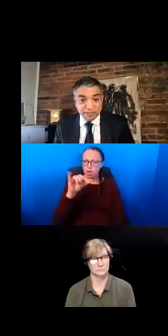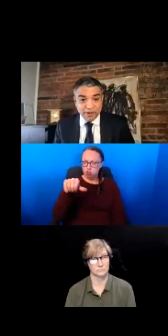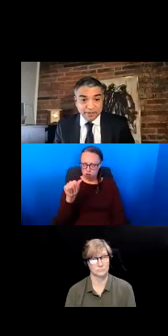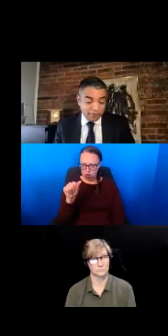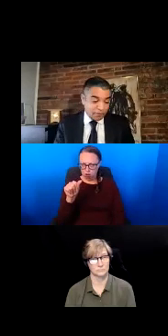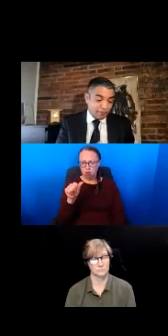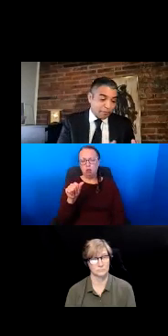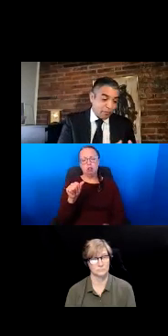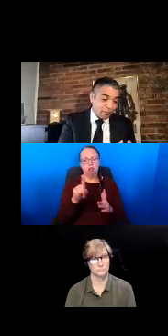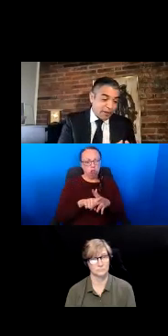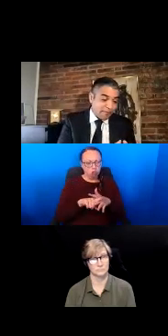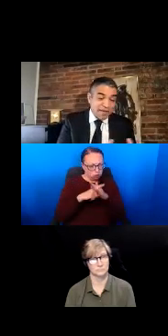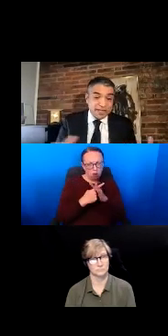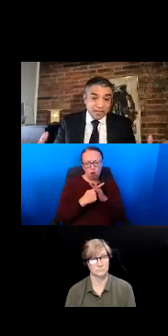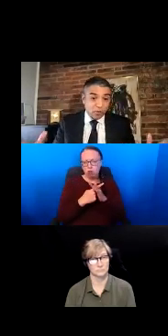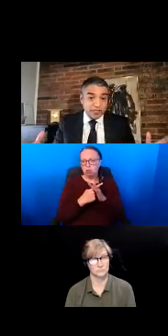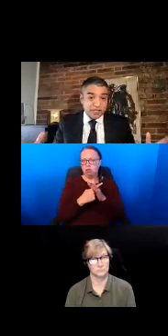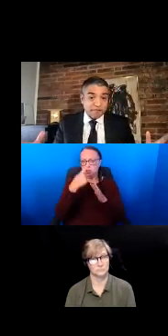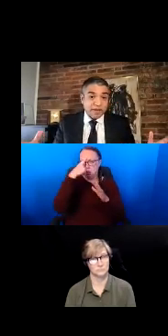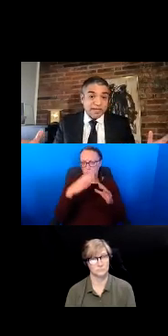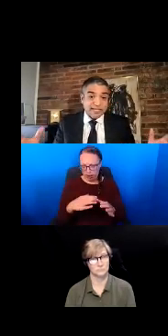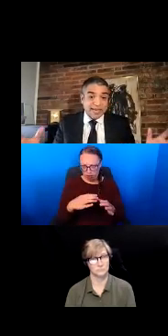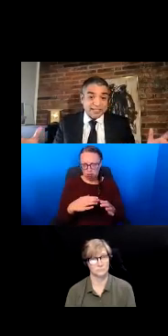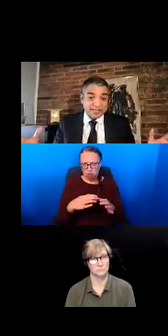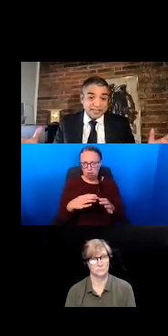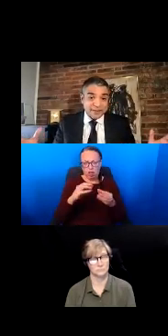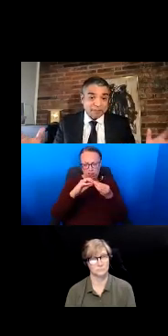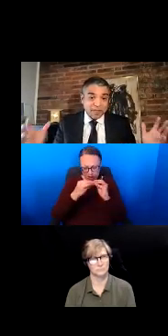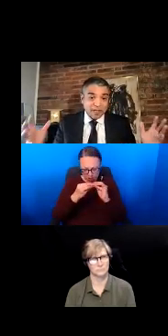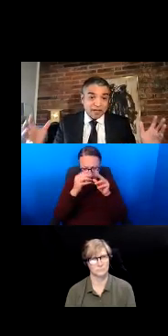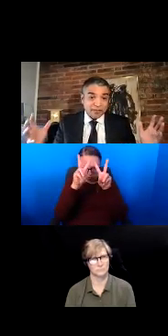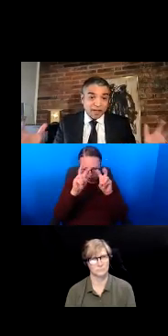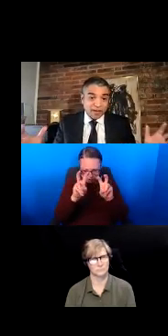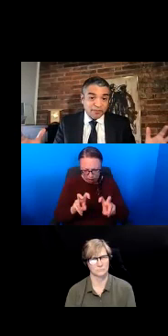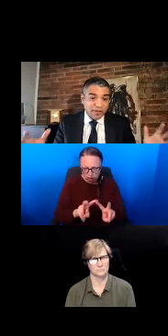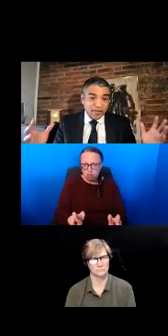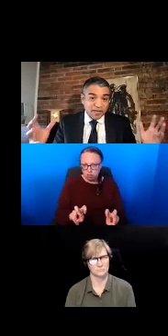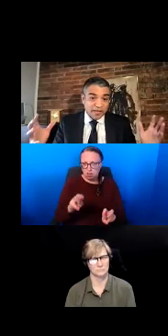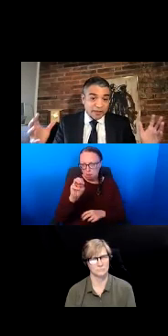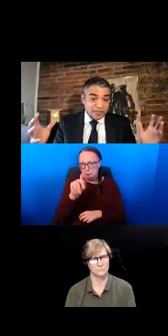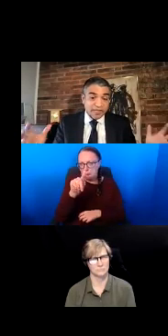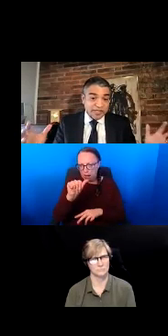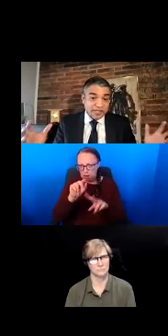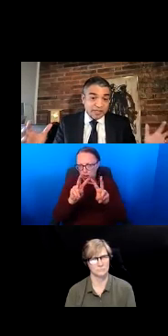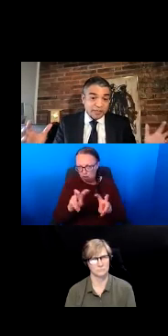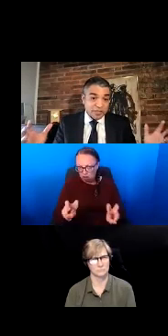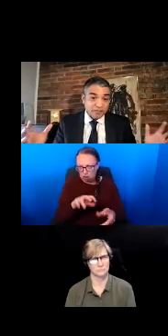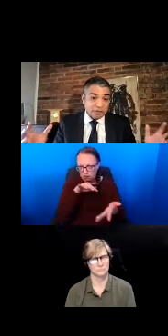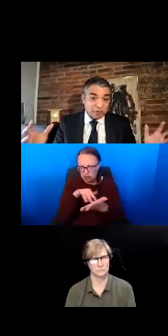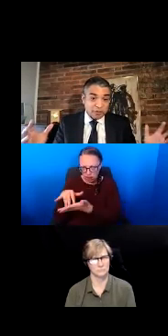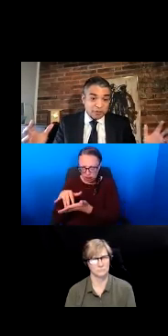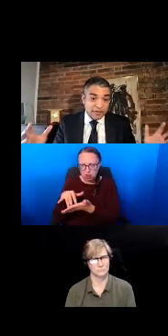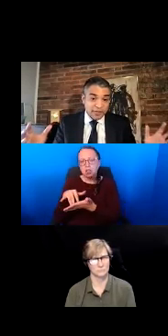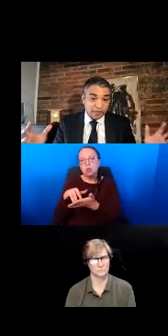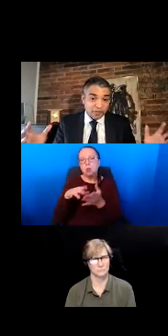activate the brain. If you perform a quantitative meta-analysis of studies in which